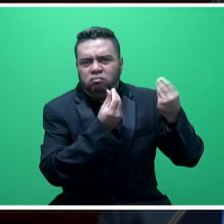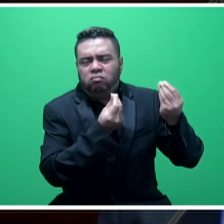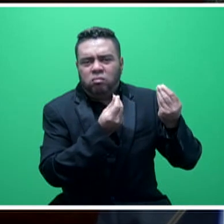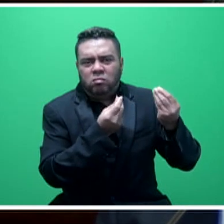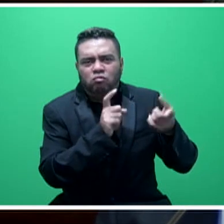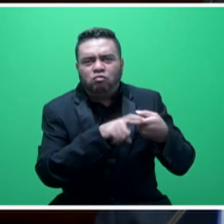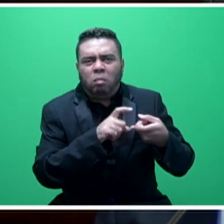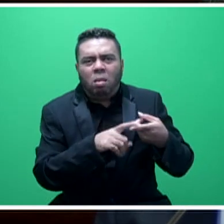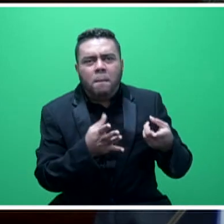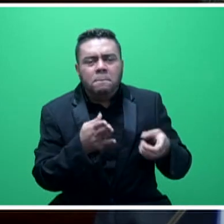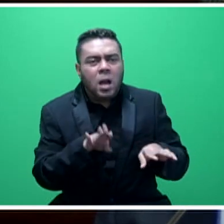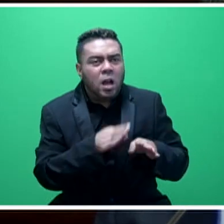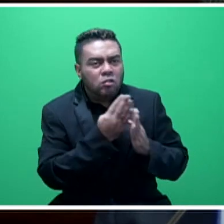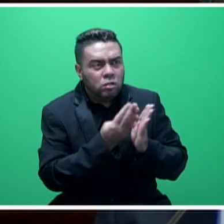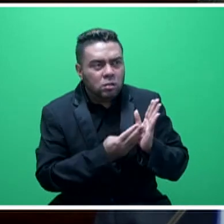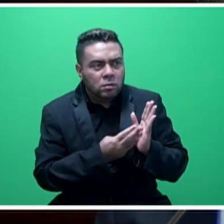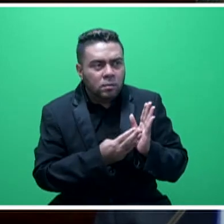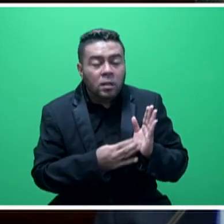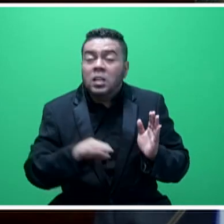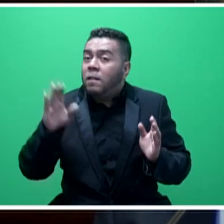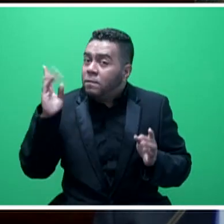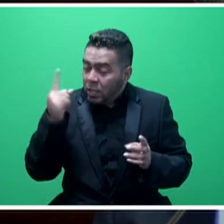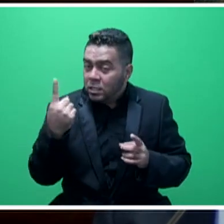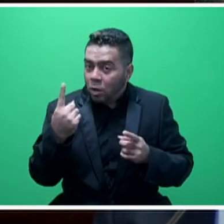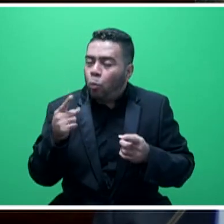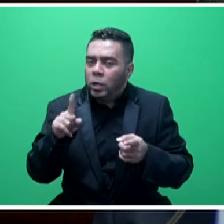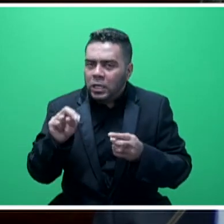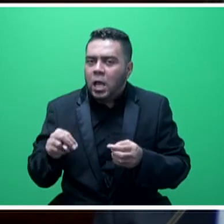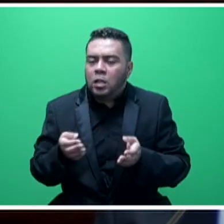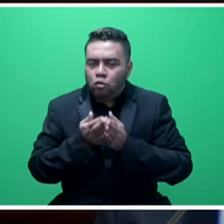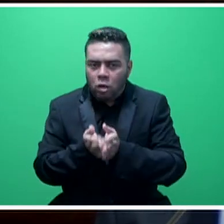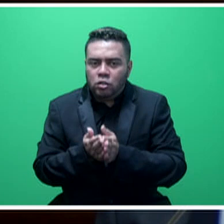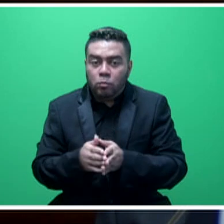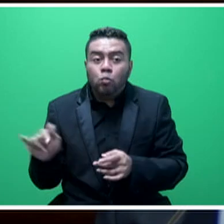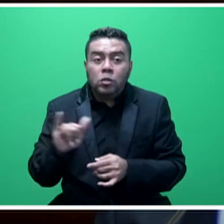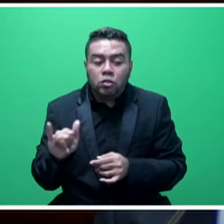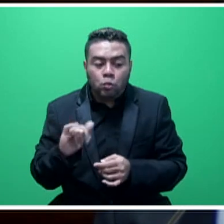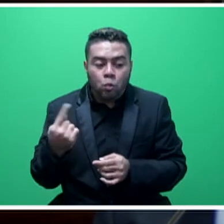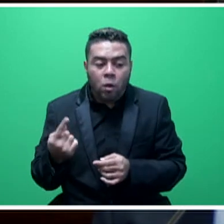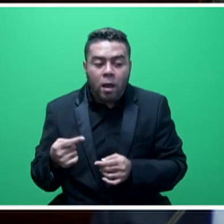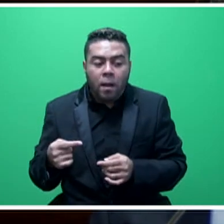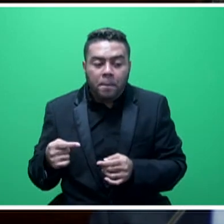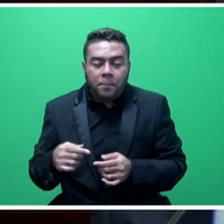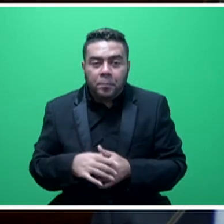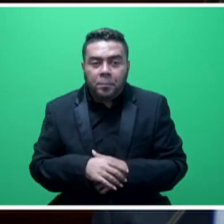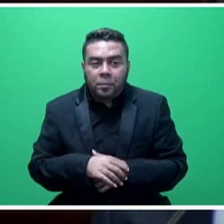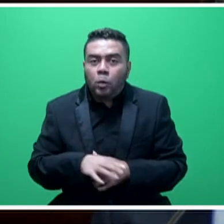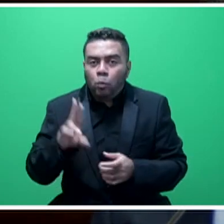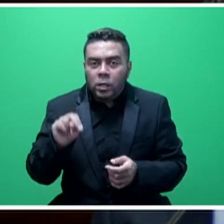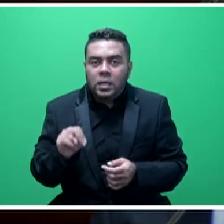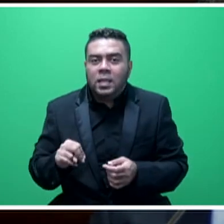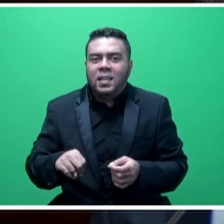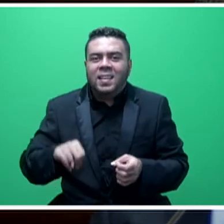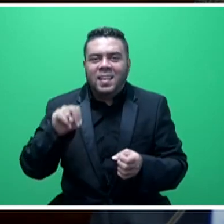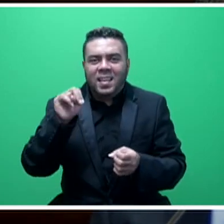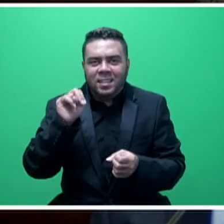ships. Firstly, you need a strong ship, which is the Fiji First Government. We need a steadfast captain, and who